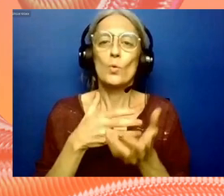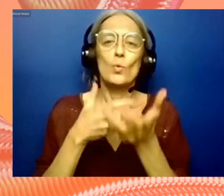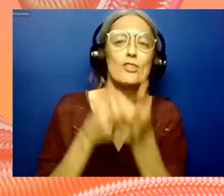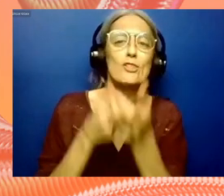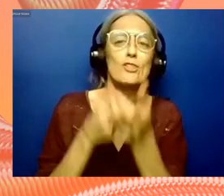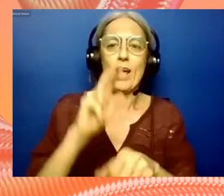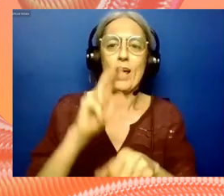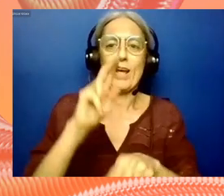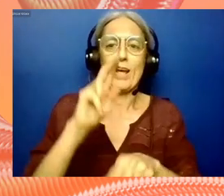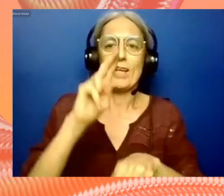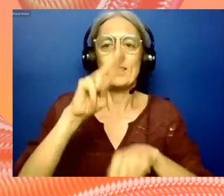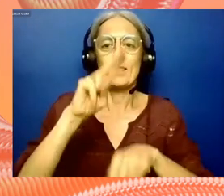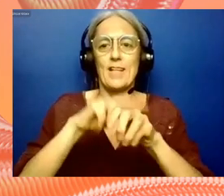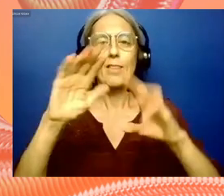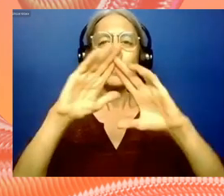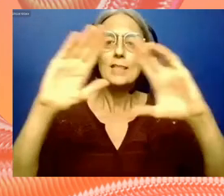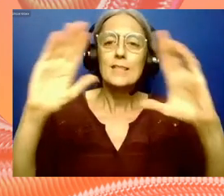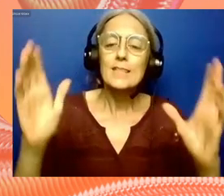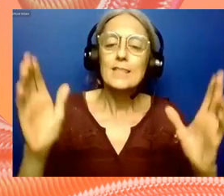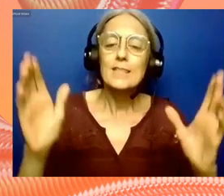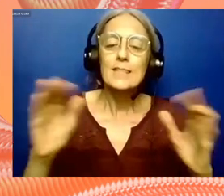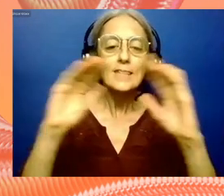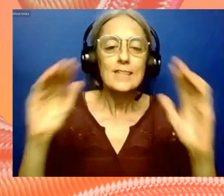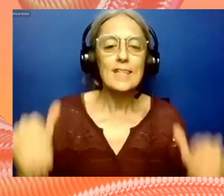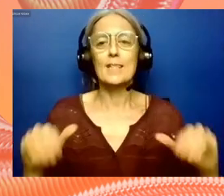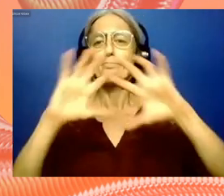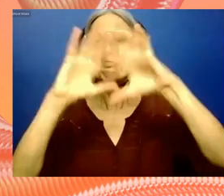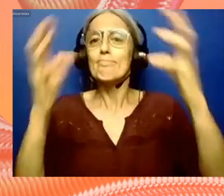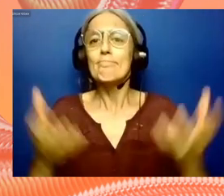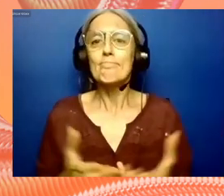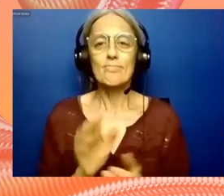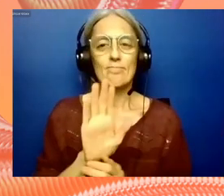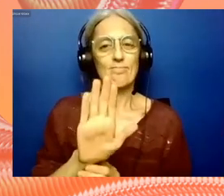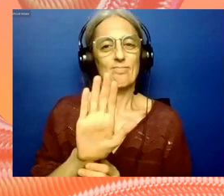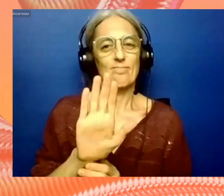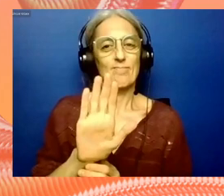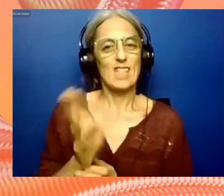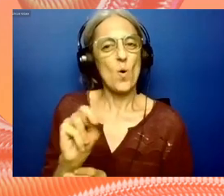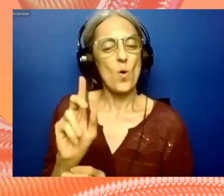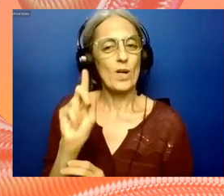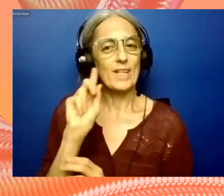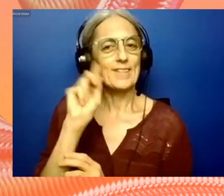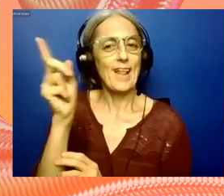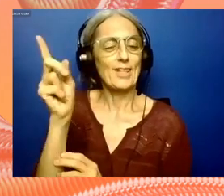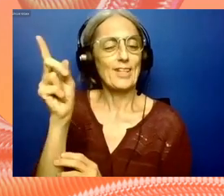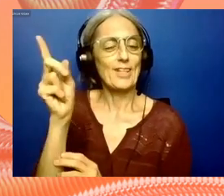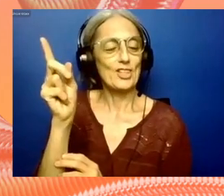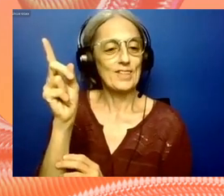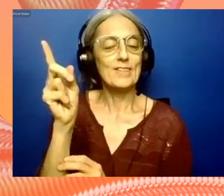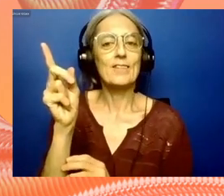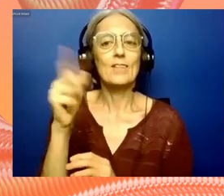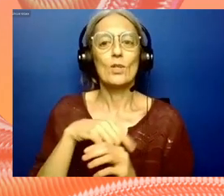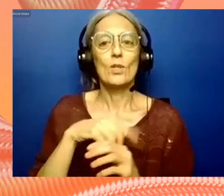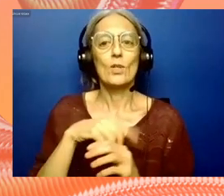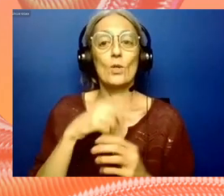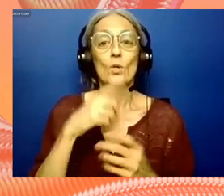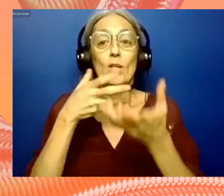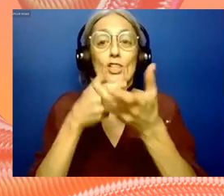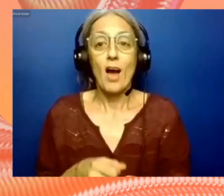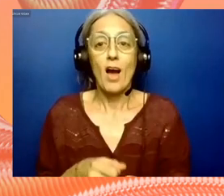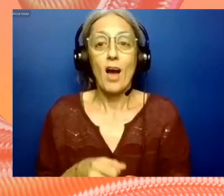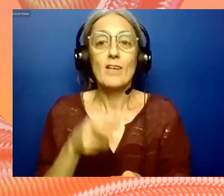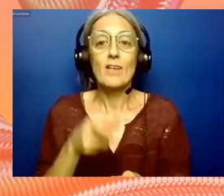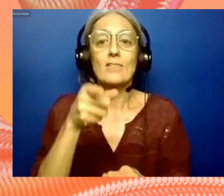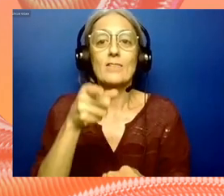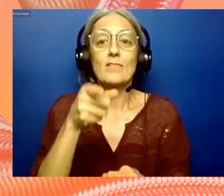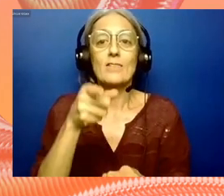to organize itself around us and to also show us how to keep showing